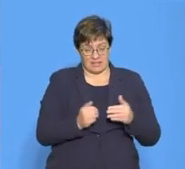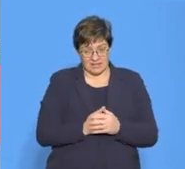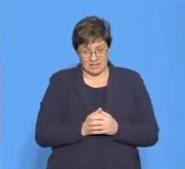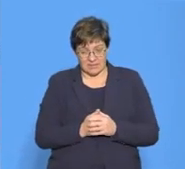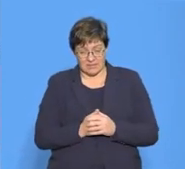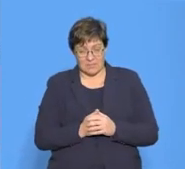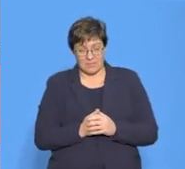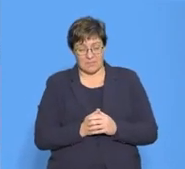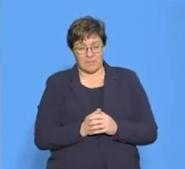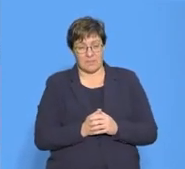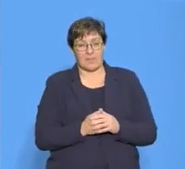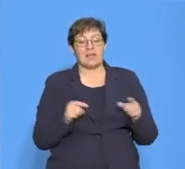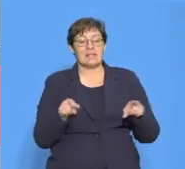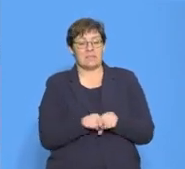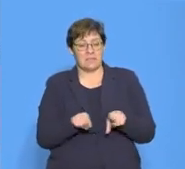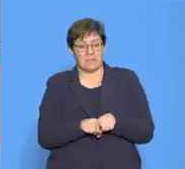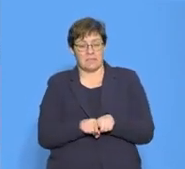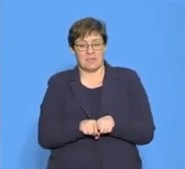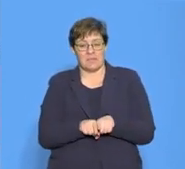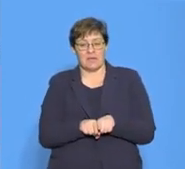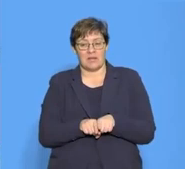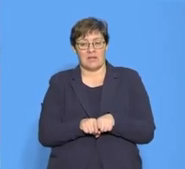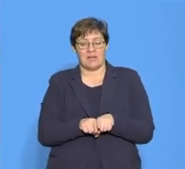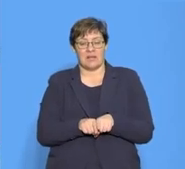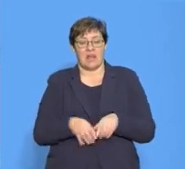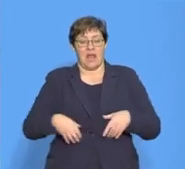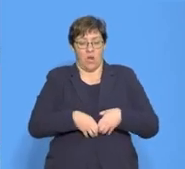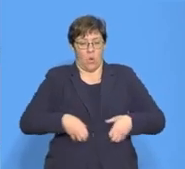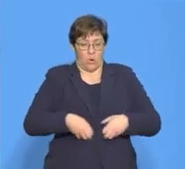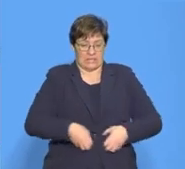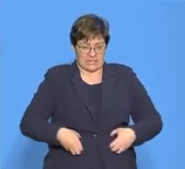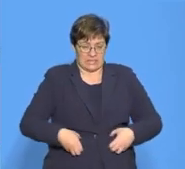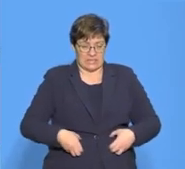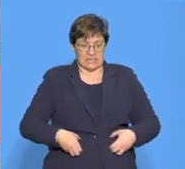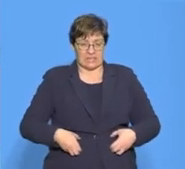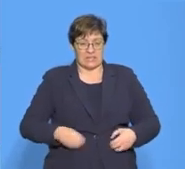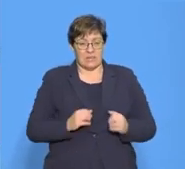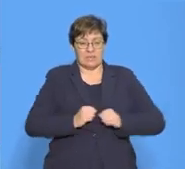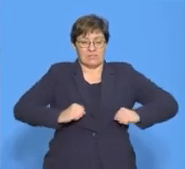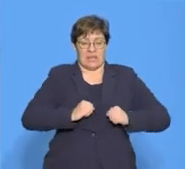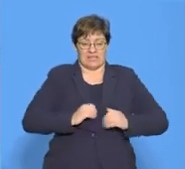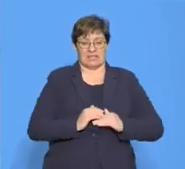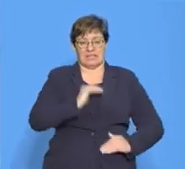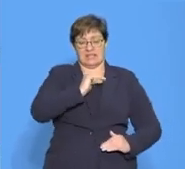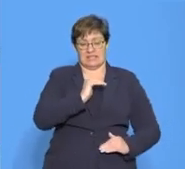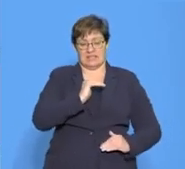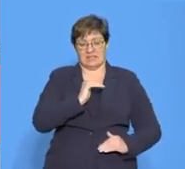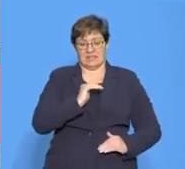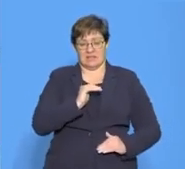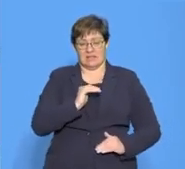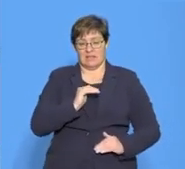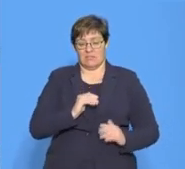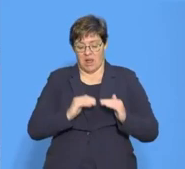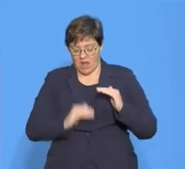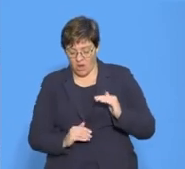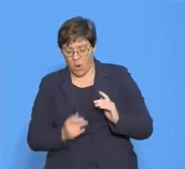regulating mechanism. Also, by lifting the vital organs that we find in the body off the